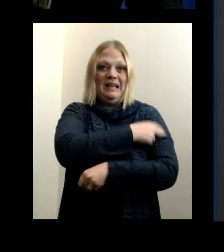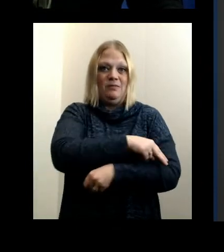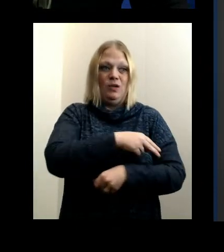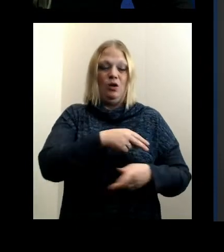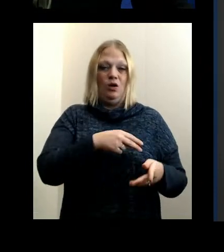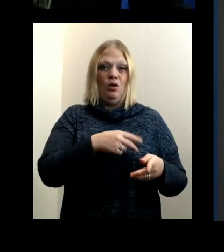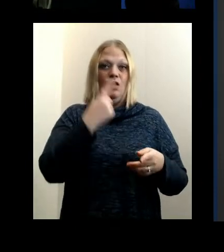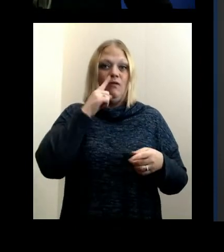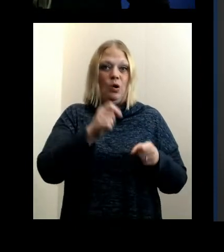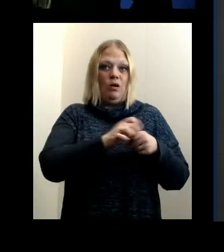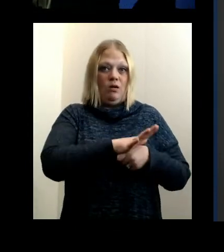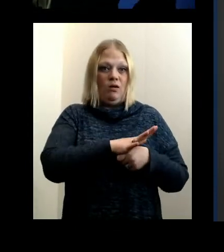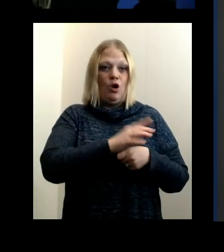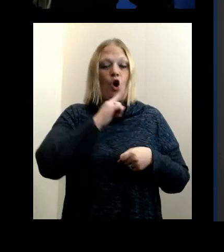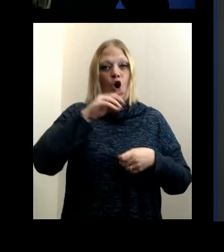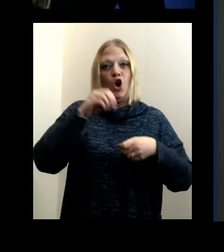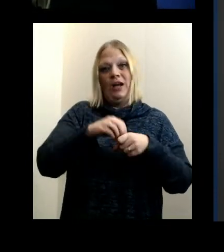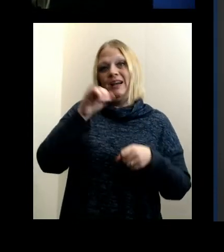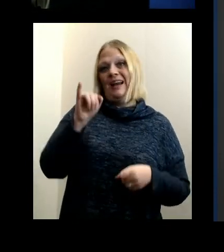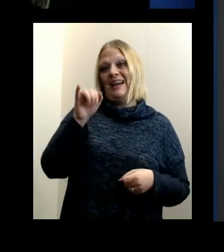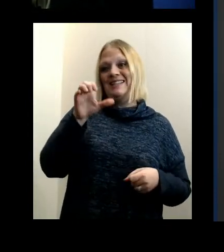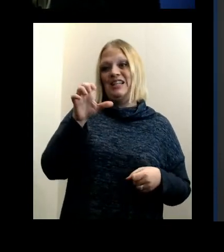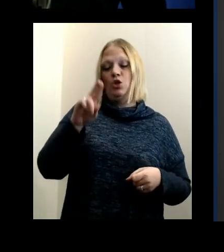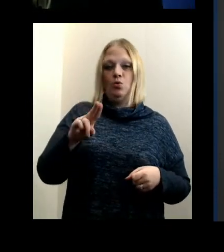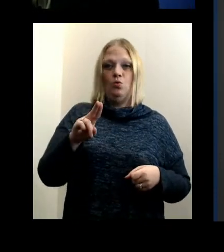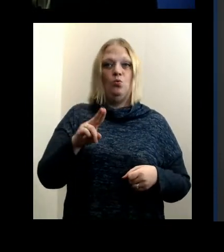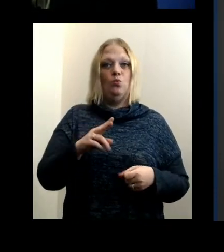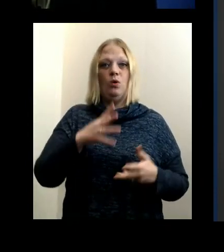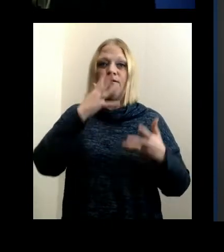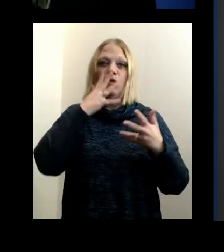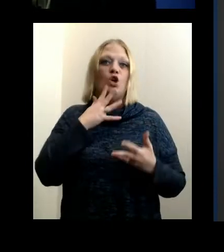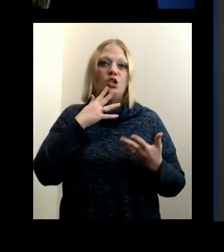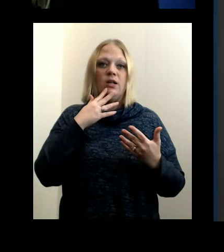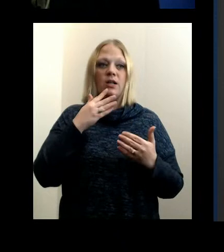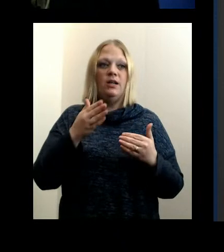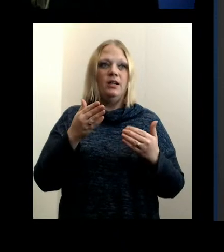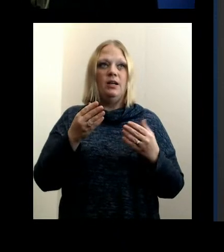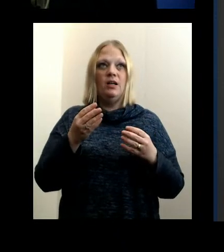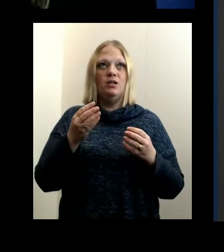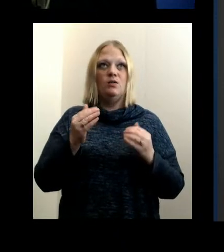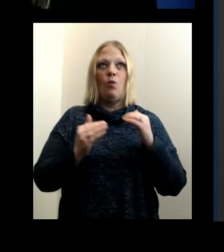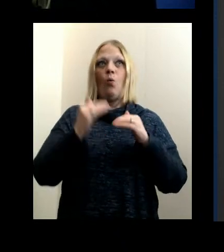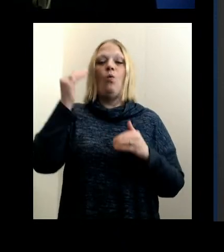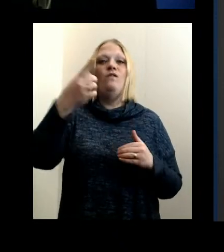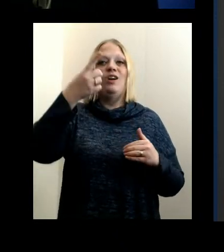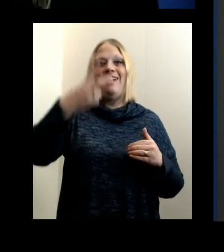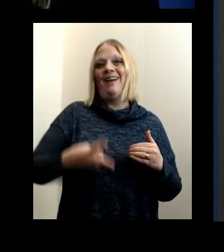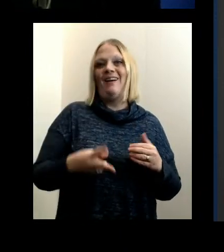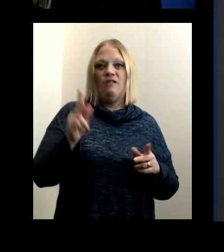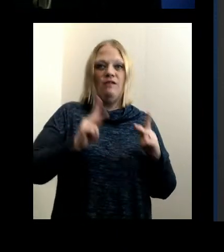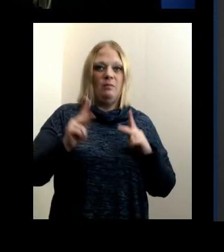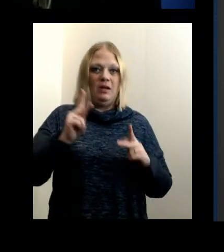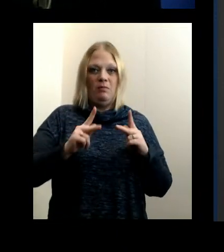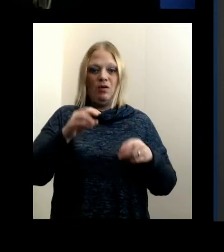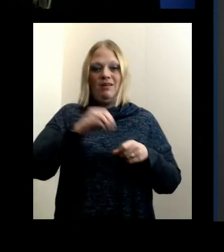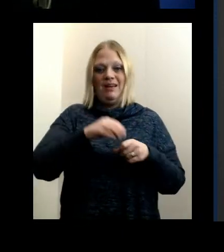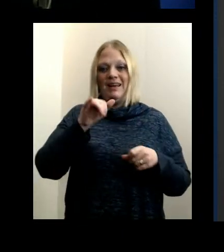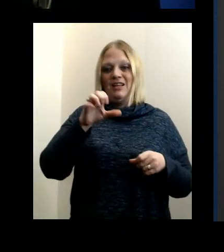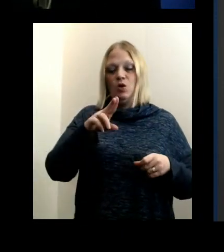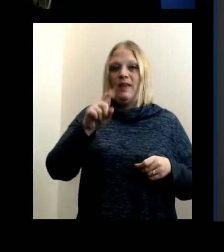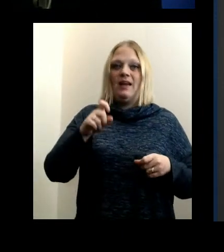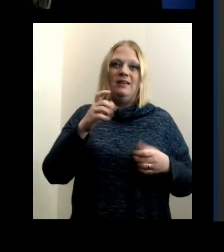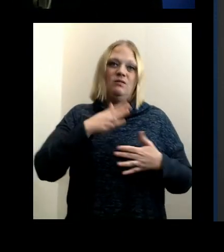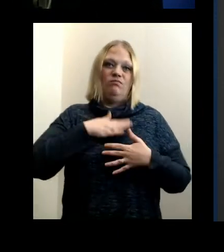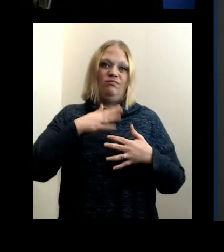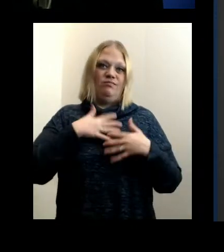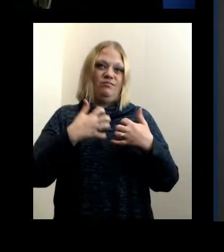in the ICU, and unfortunately it's more than half of the individuals that are in the ICU who need an airway assist, and we know that